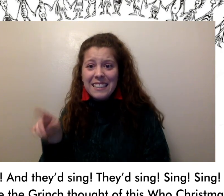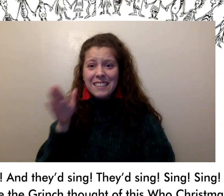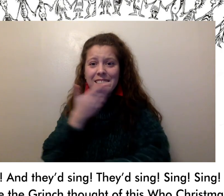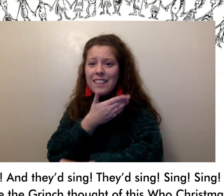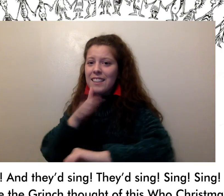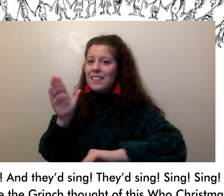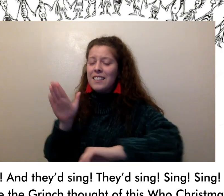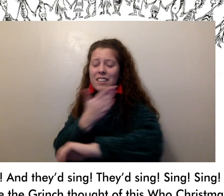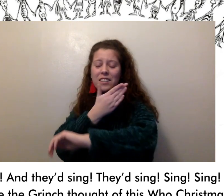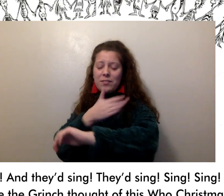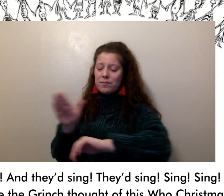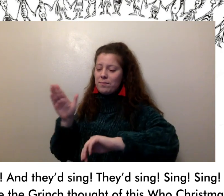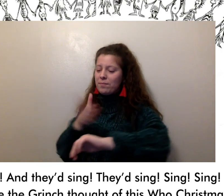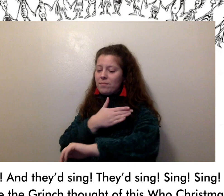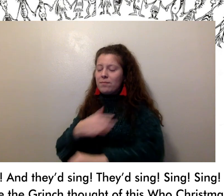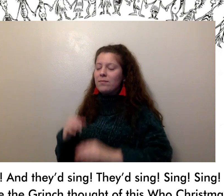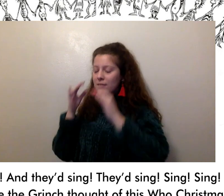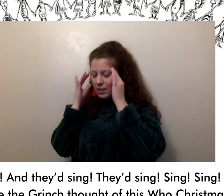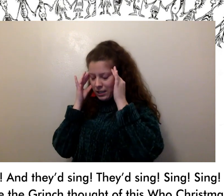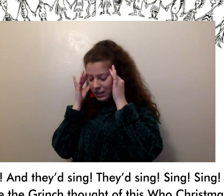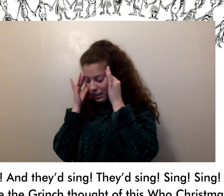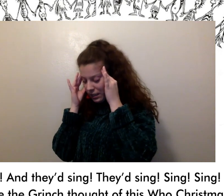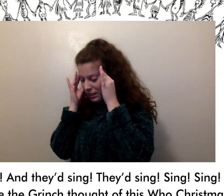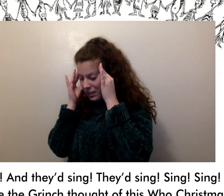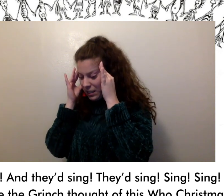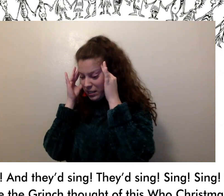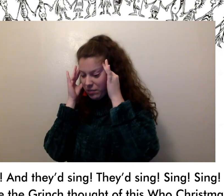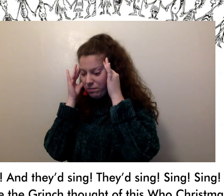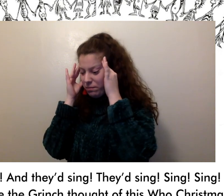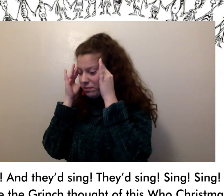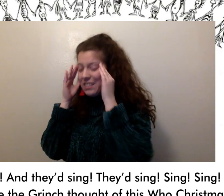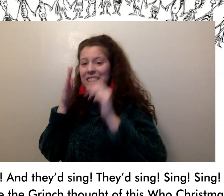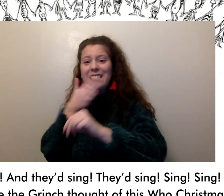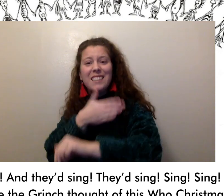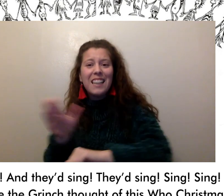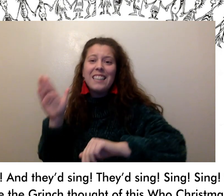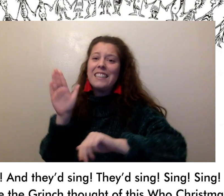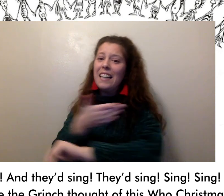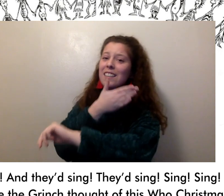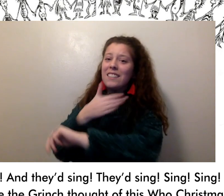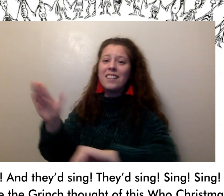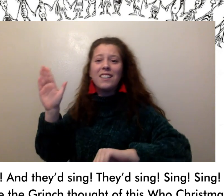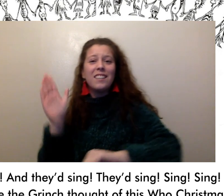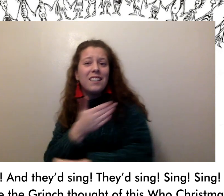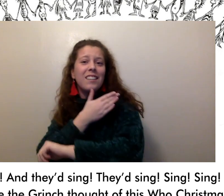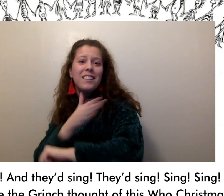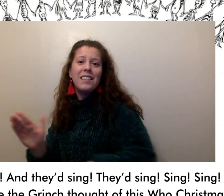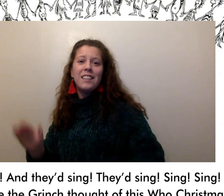Christmas sing, the more the Grinch thought, I must stop this whole thing.